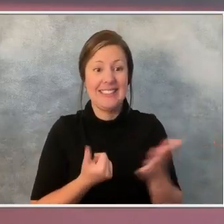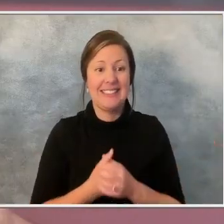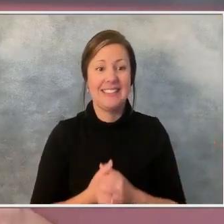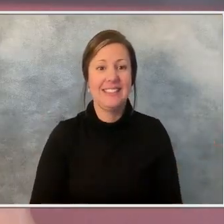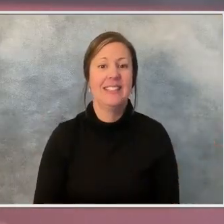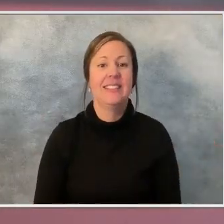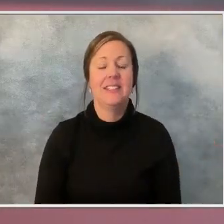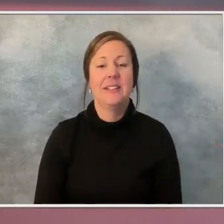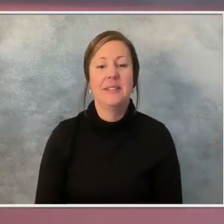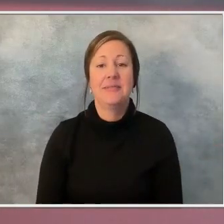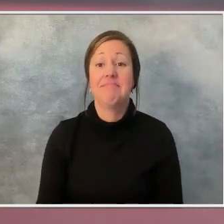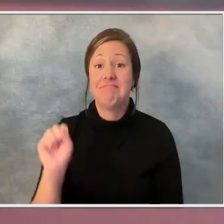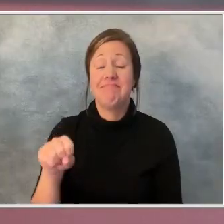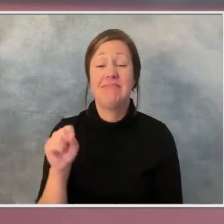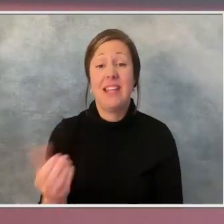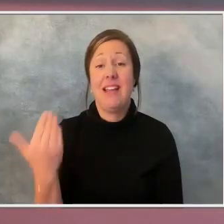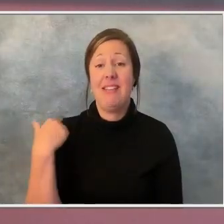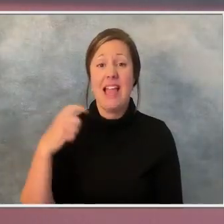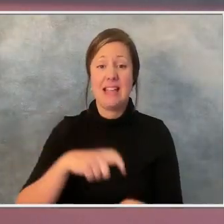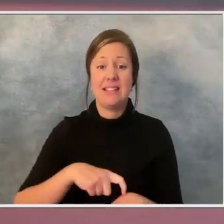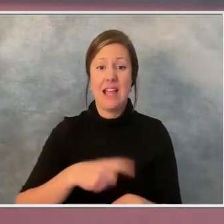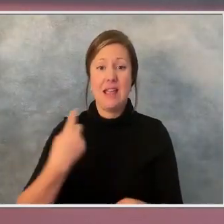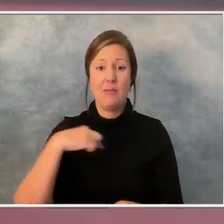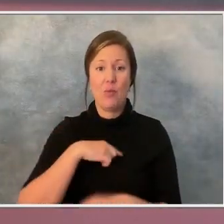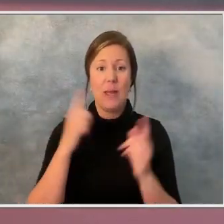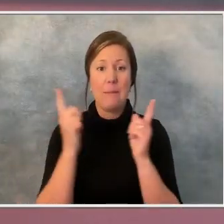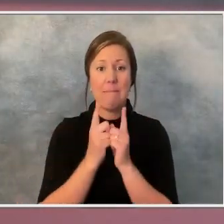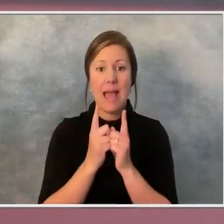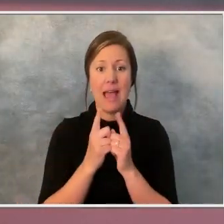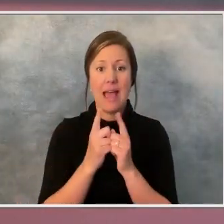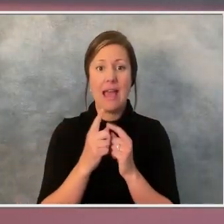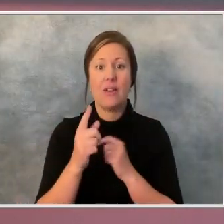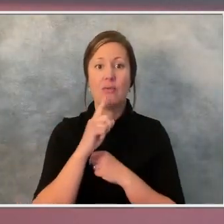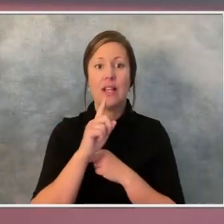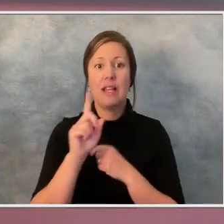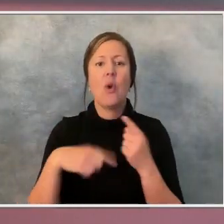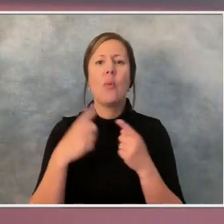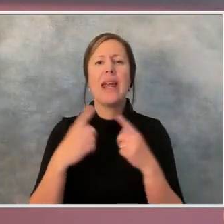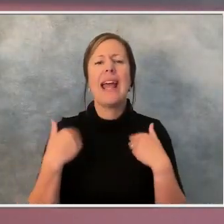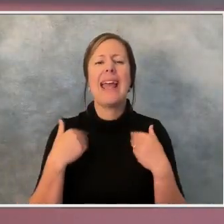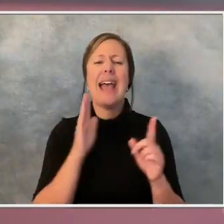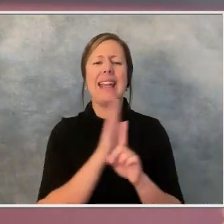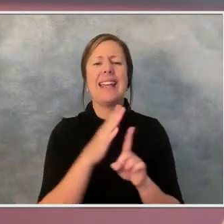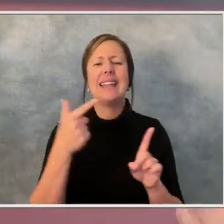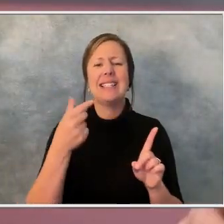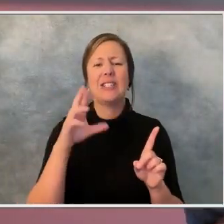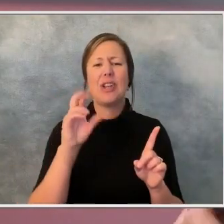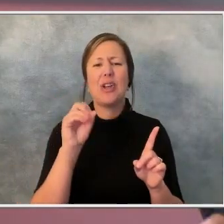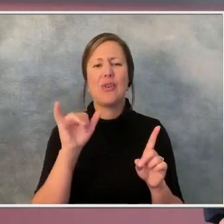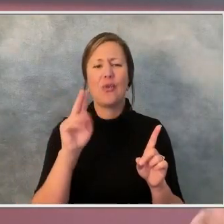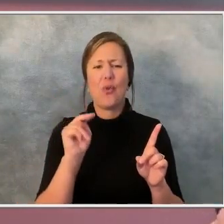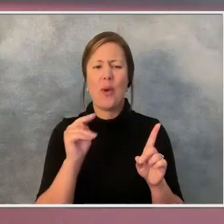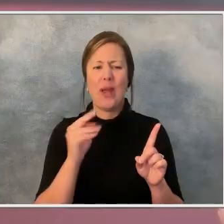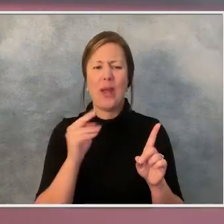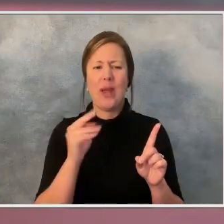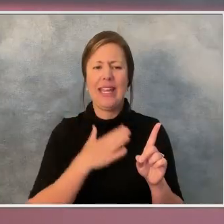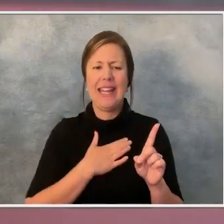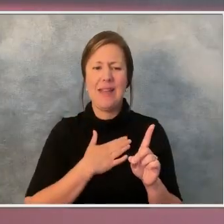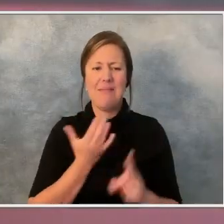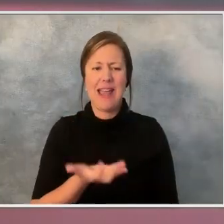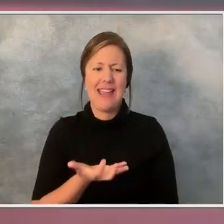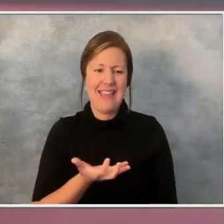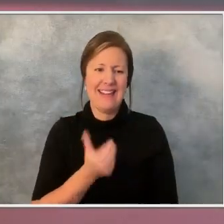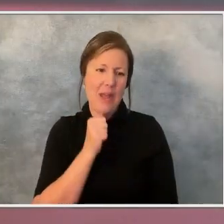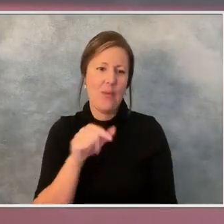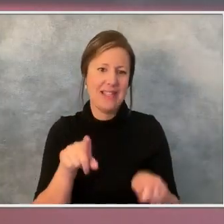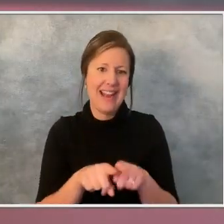time we met, it was a little less dramatic when I had his groin in my hand. But that was, you know, I guess we had